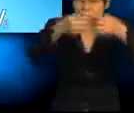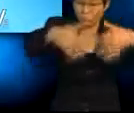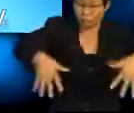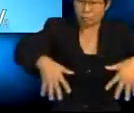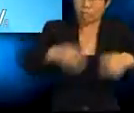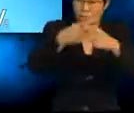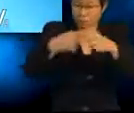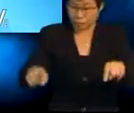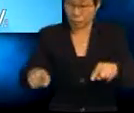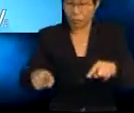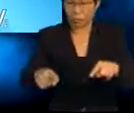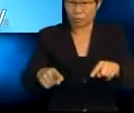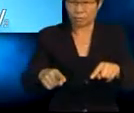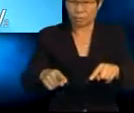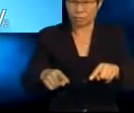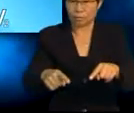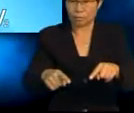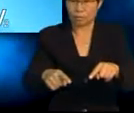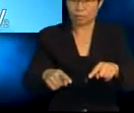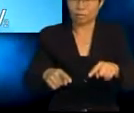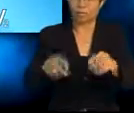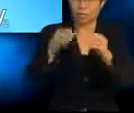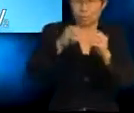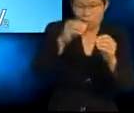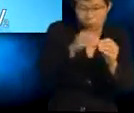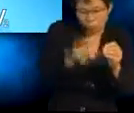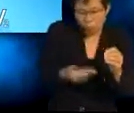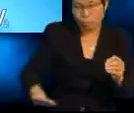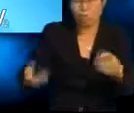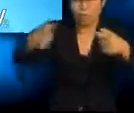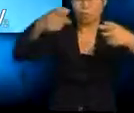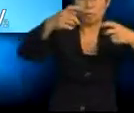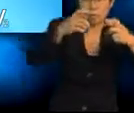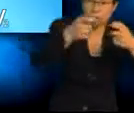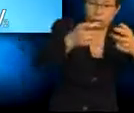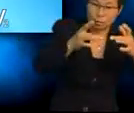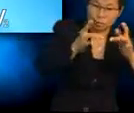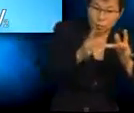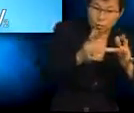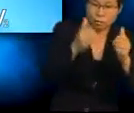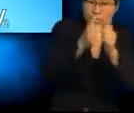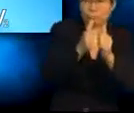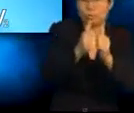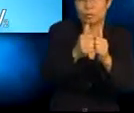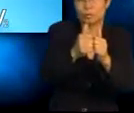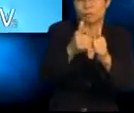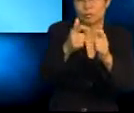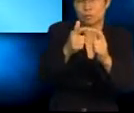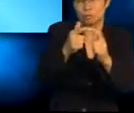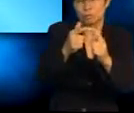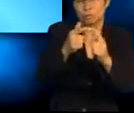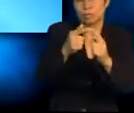potential difference across two or more components connected in parallel to each other is the